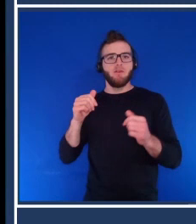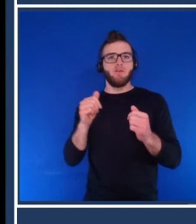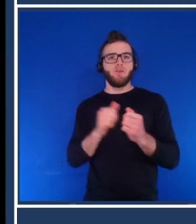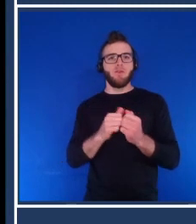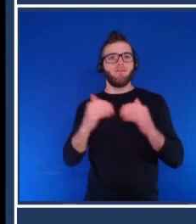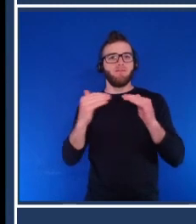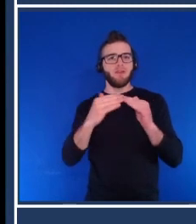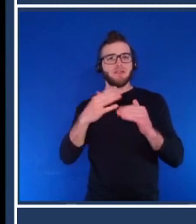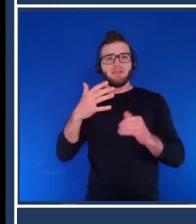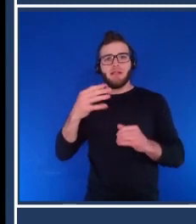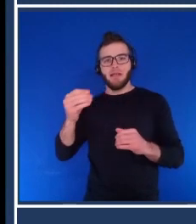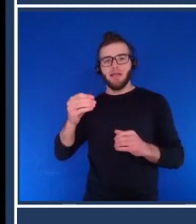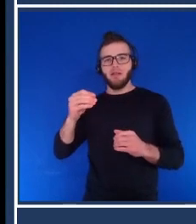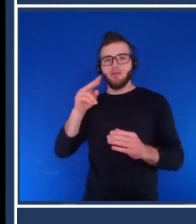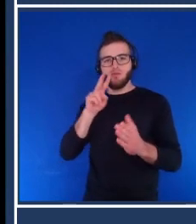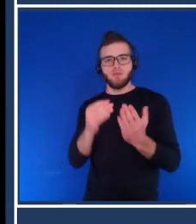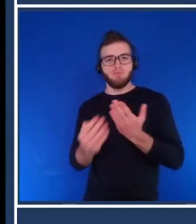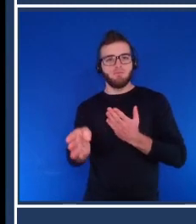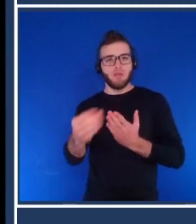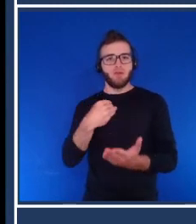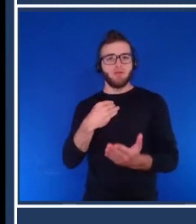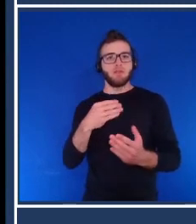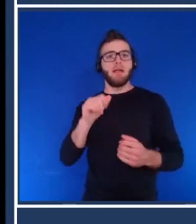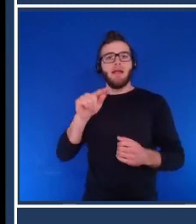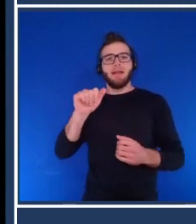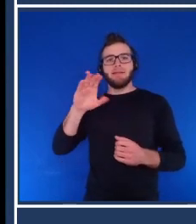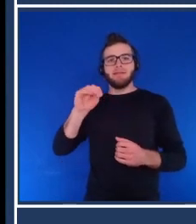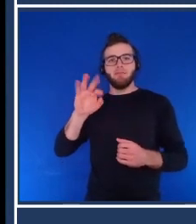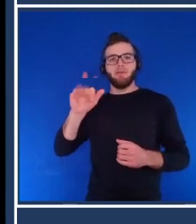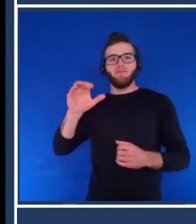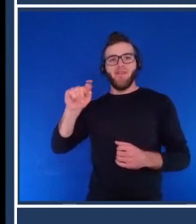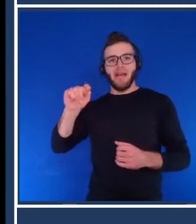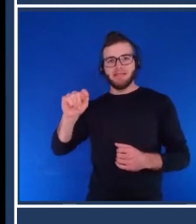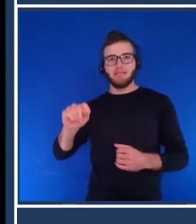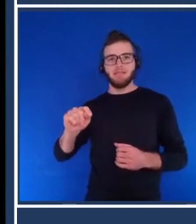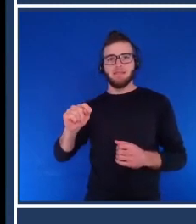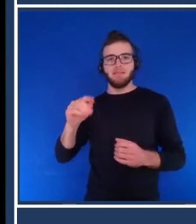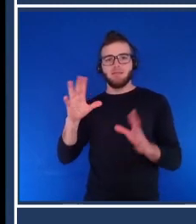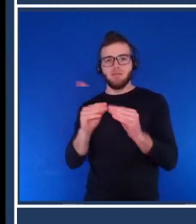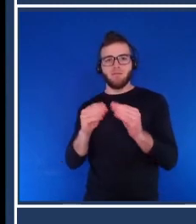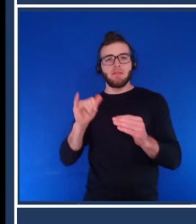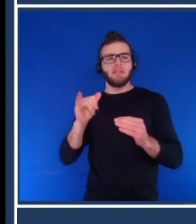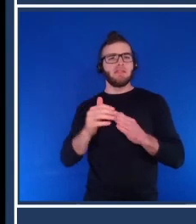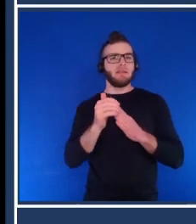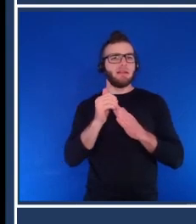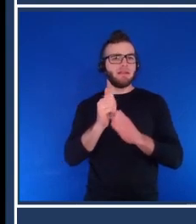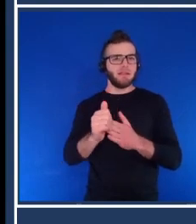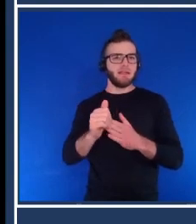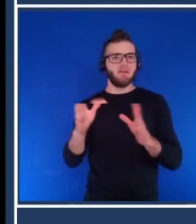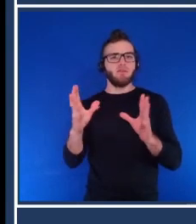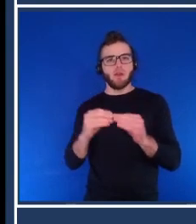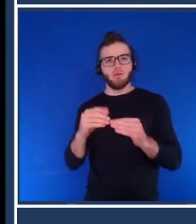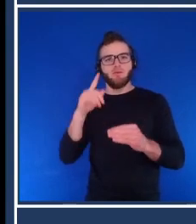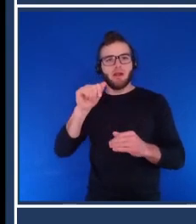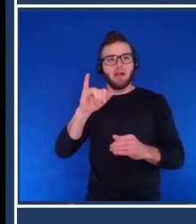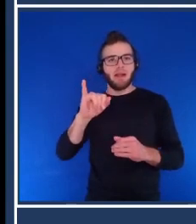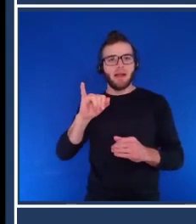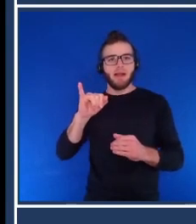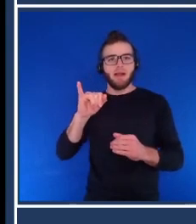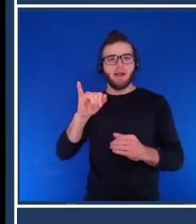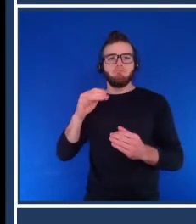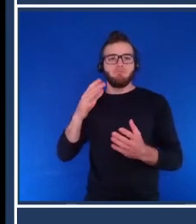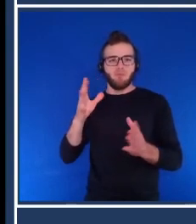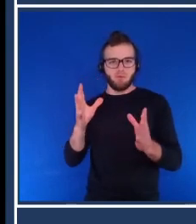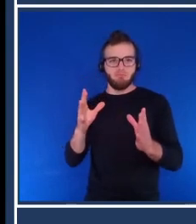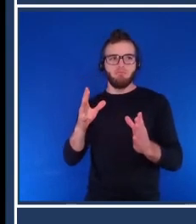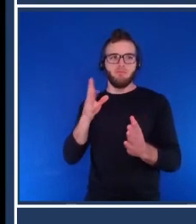the ACM FACT Conference, which is the leading conference on the topic of AI fairness, accountability, transparency, and ethics issues,